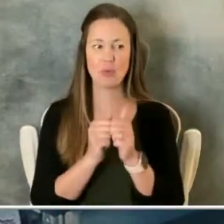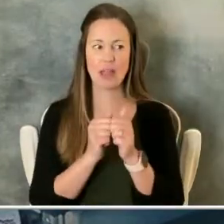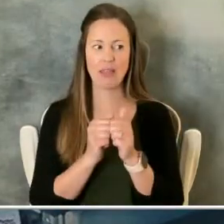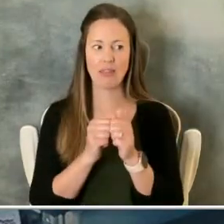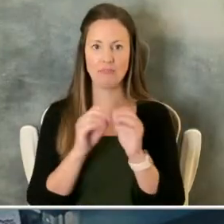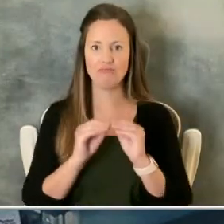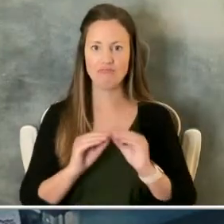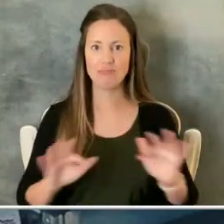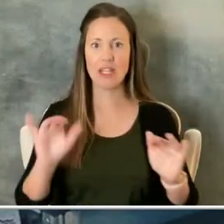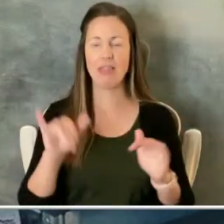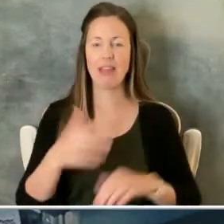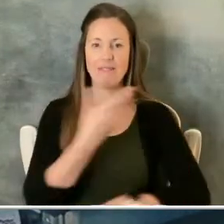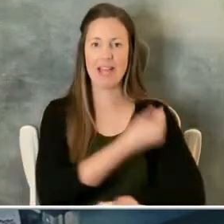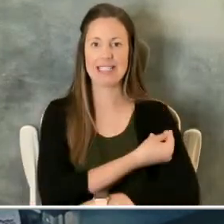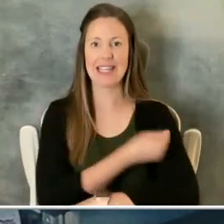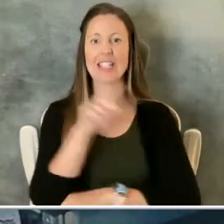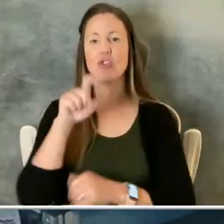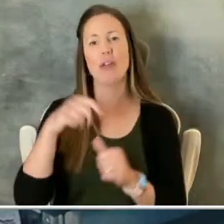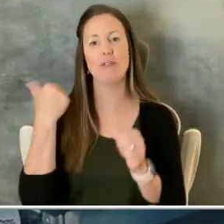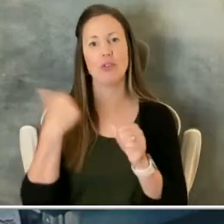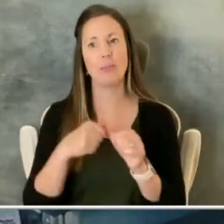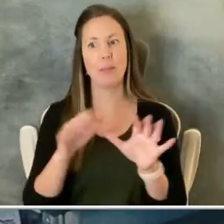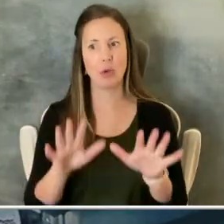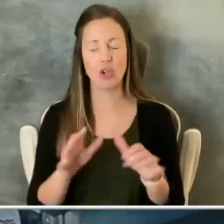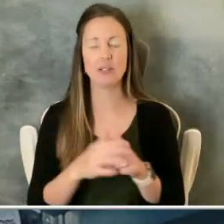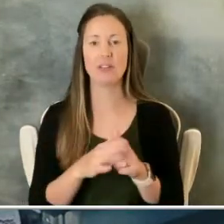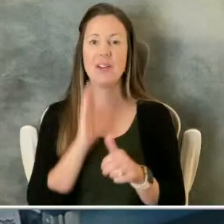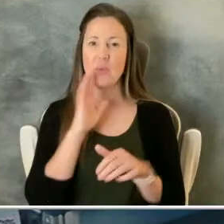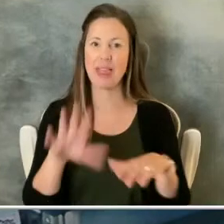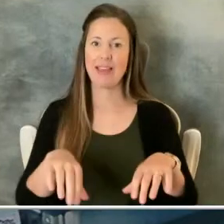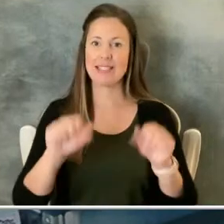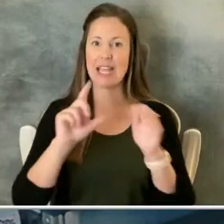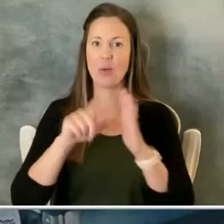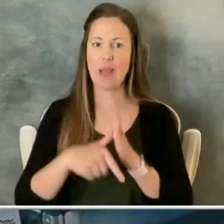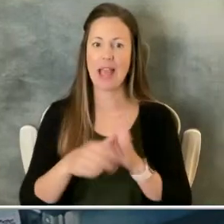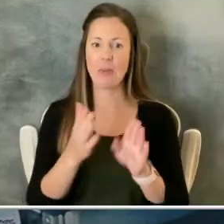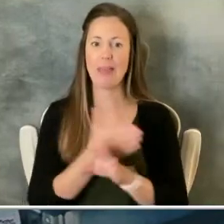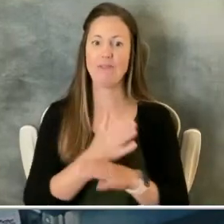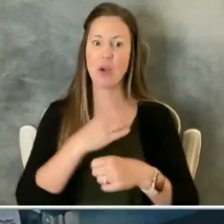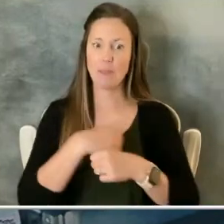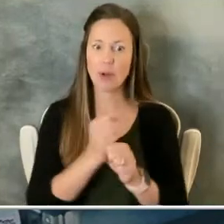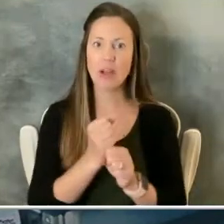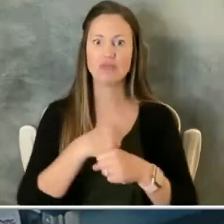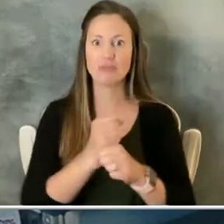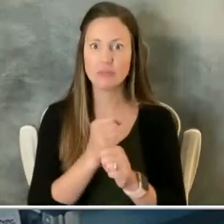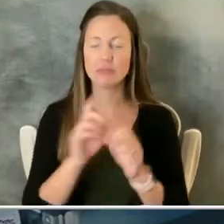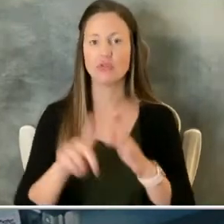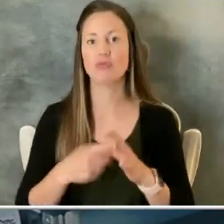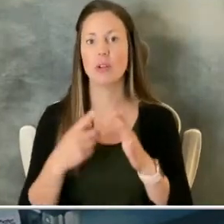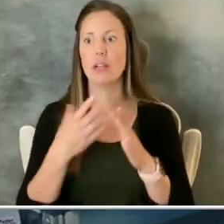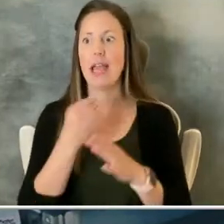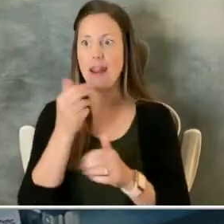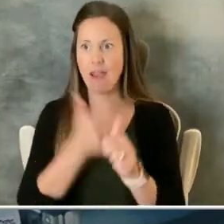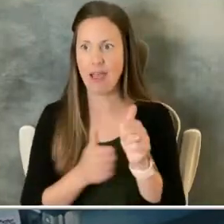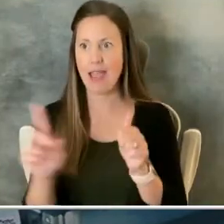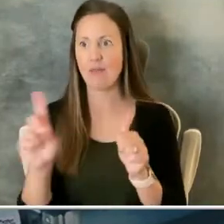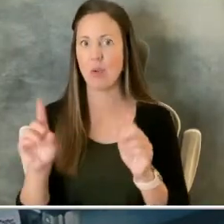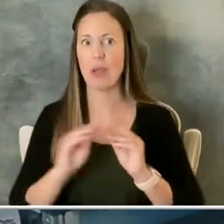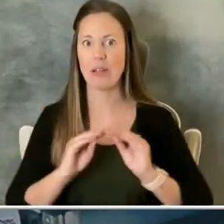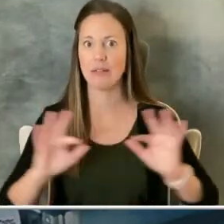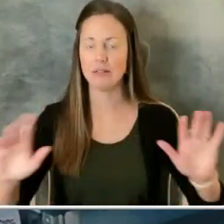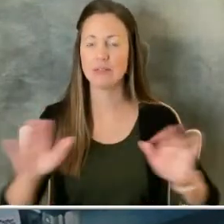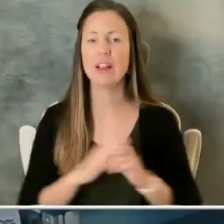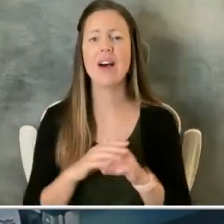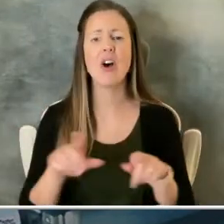other time we've rolled out vaccine, it takes a while to get production ramped up and get it everywhere. B, there's been some changes